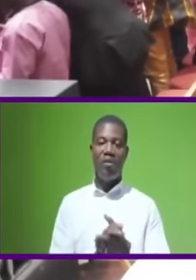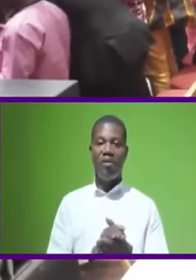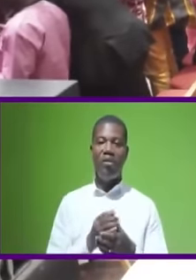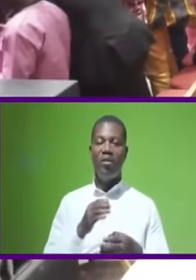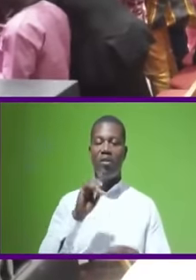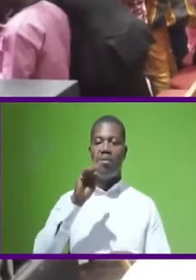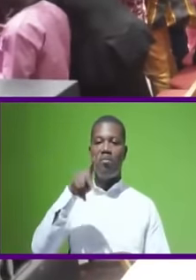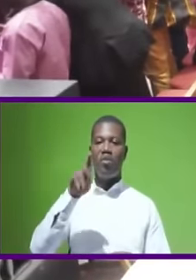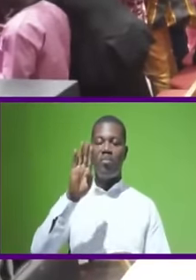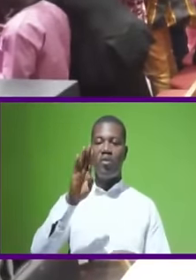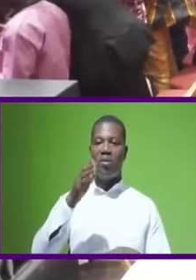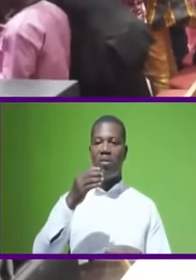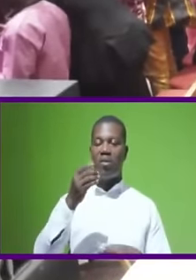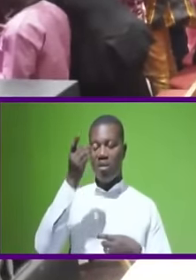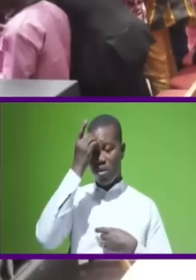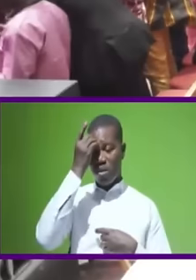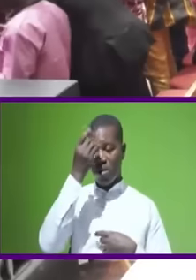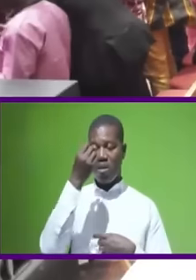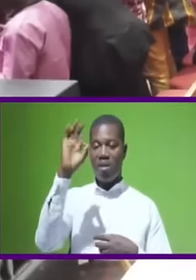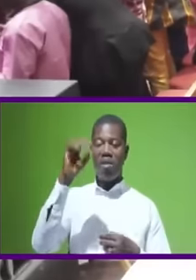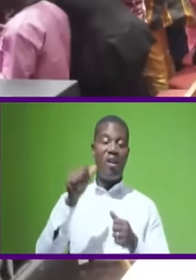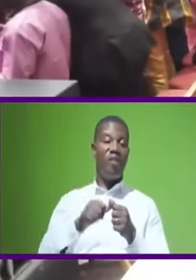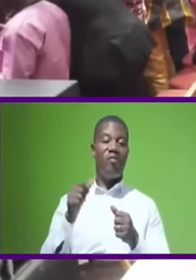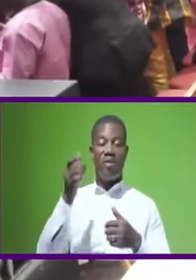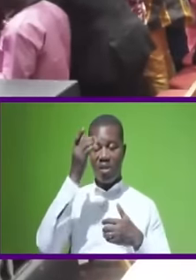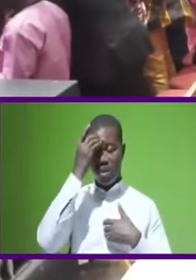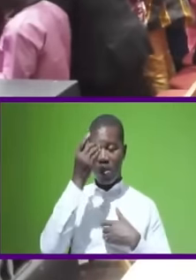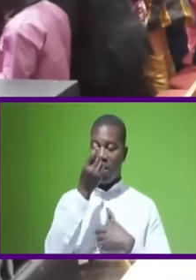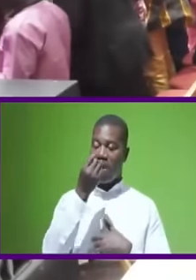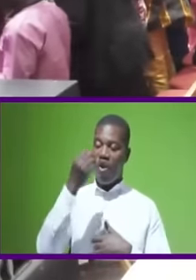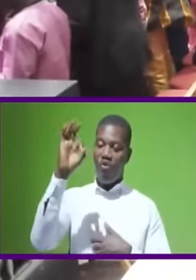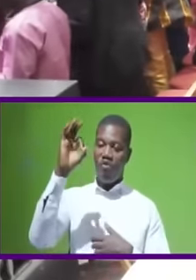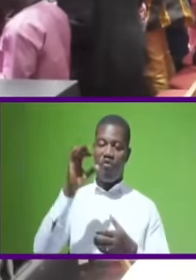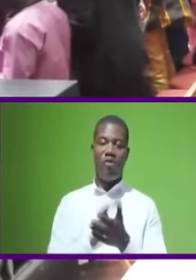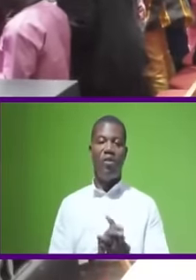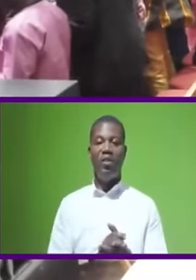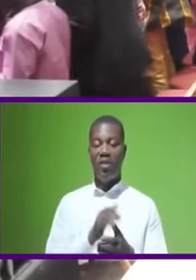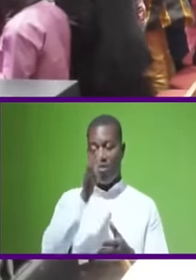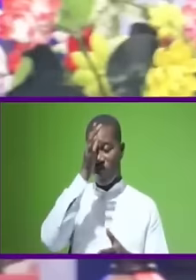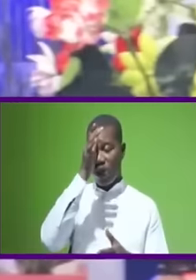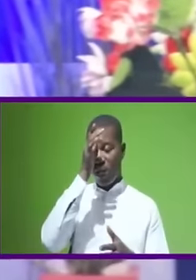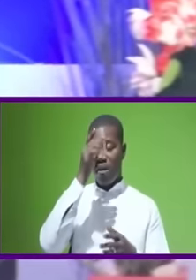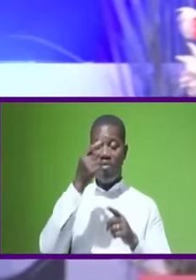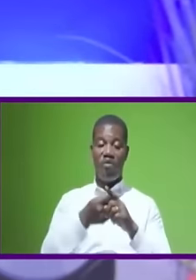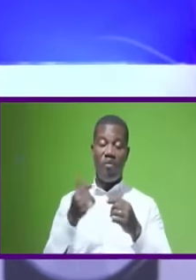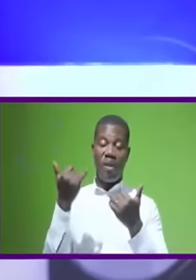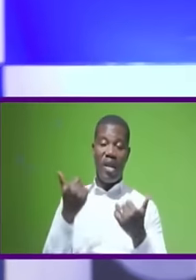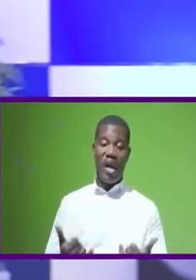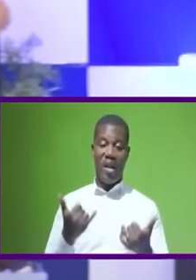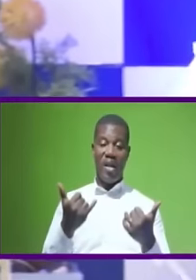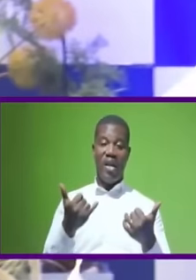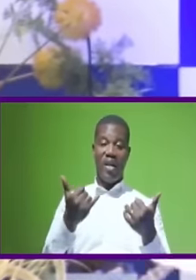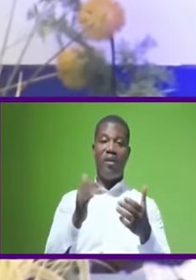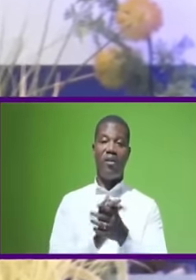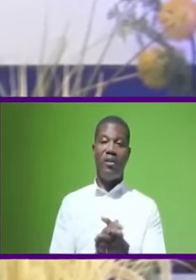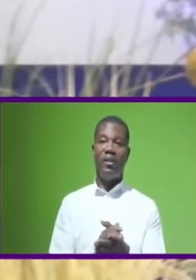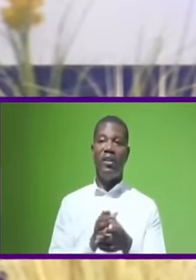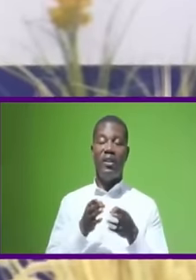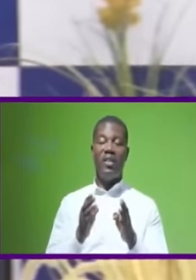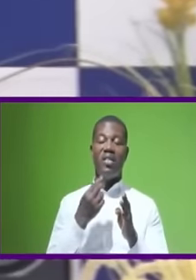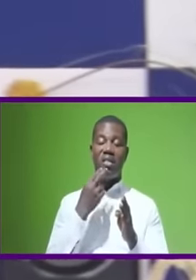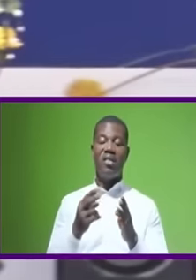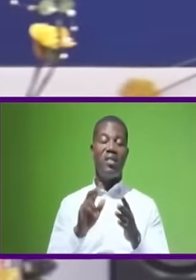Amen. Yadi appear to 2 year. Amen. Papa, if he a 2 year. Yes. Memoir